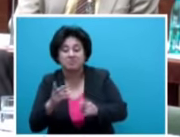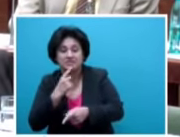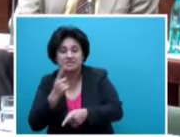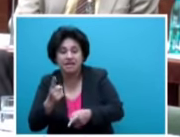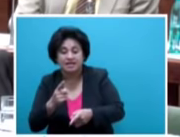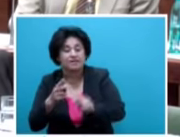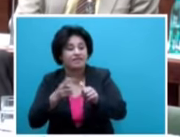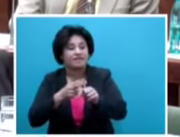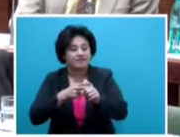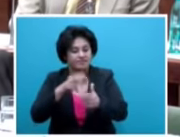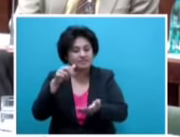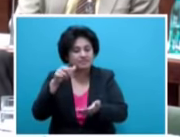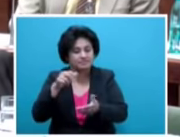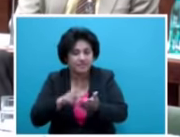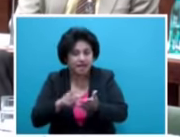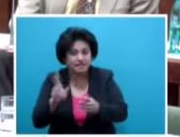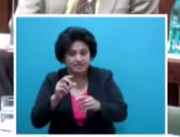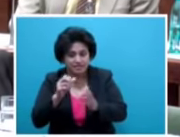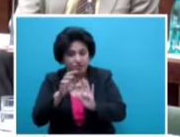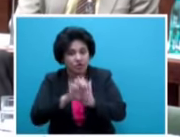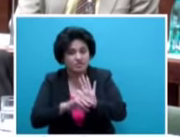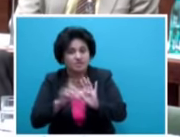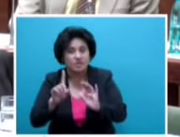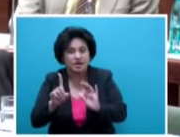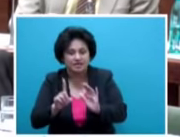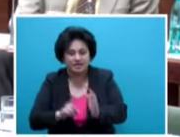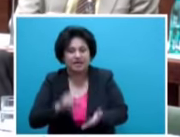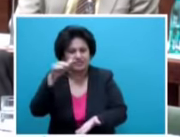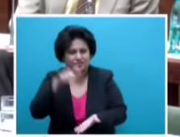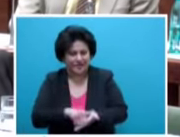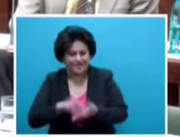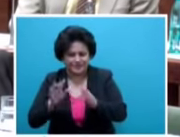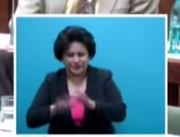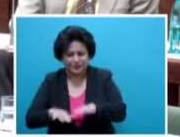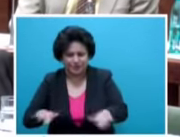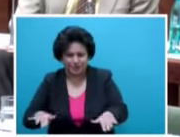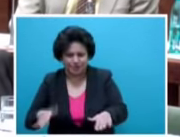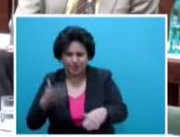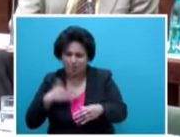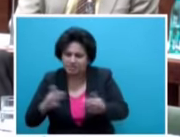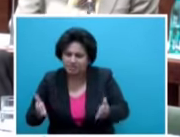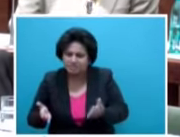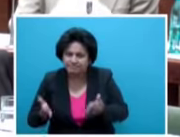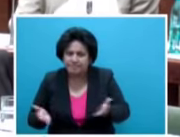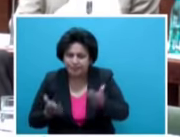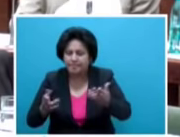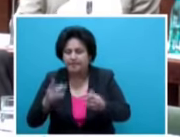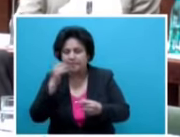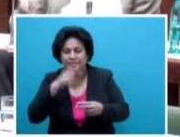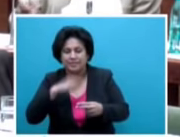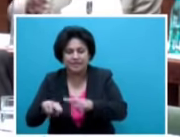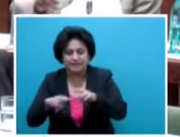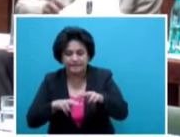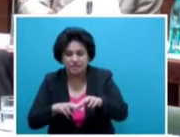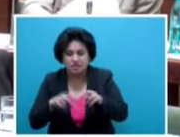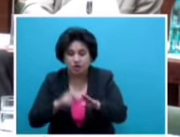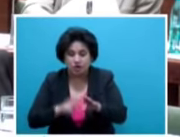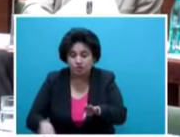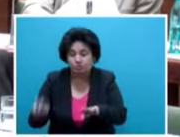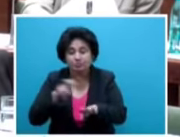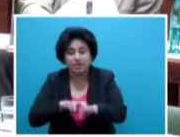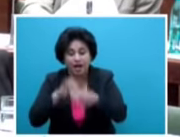of children because we are protected, cared for, and empowered to become good Fijian citizens. You get on a boat or a bus